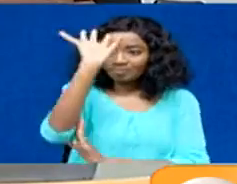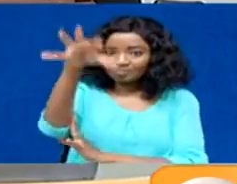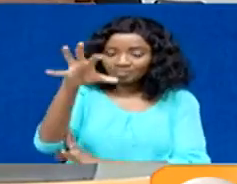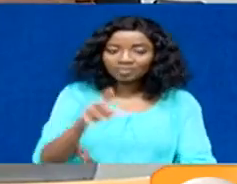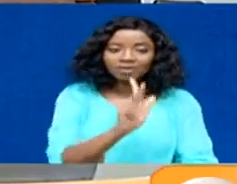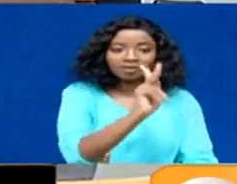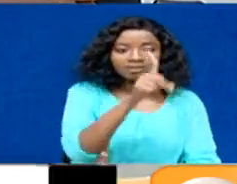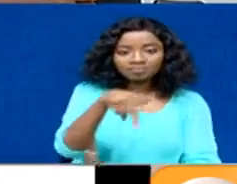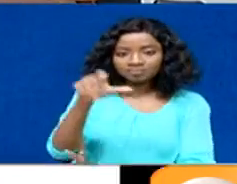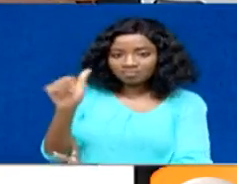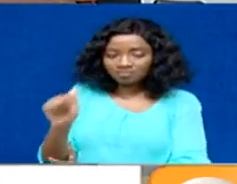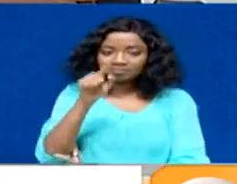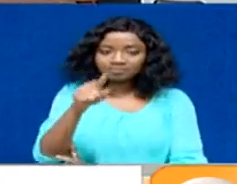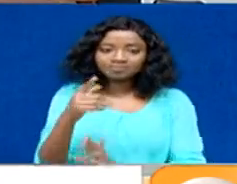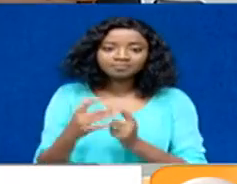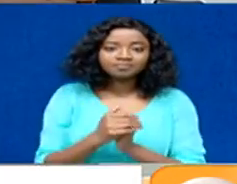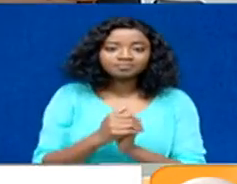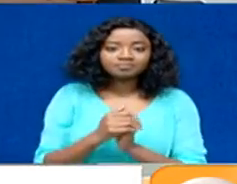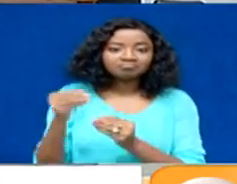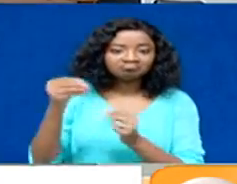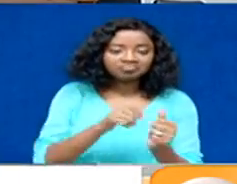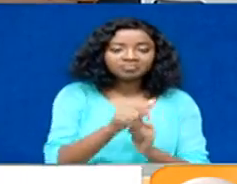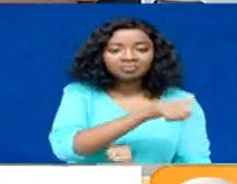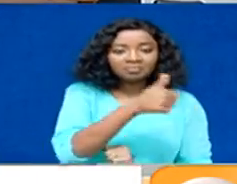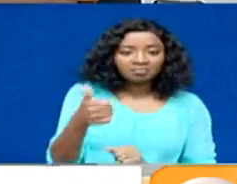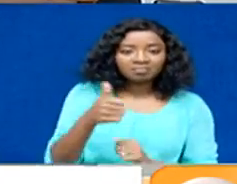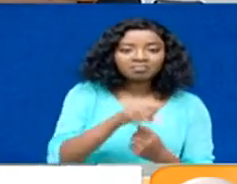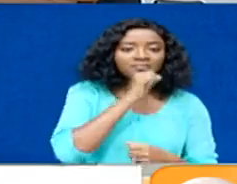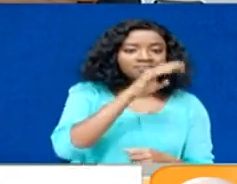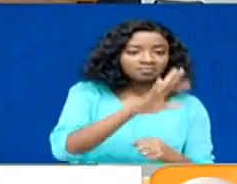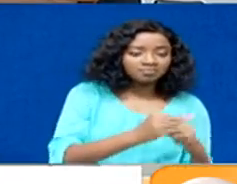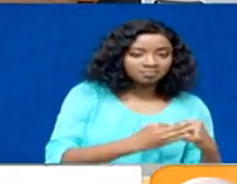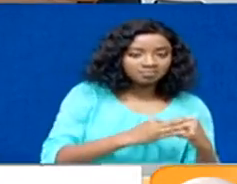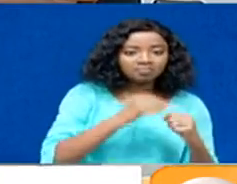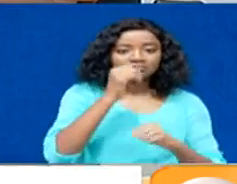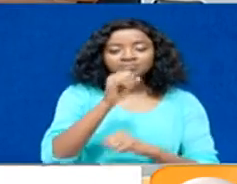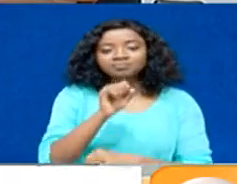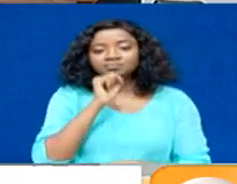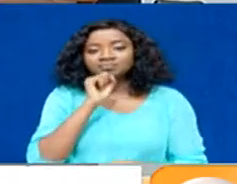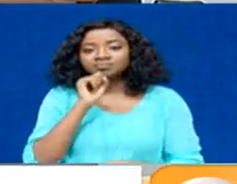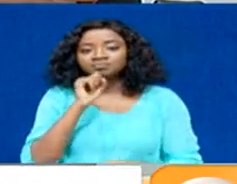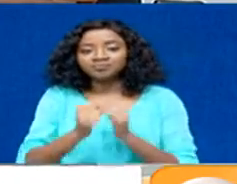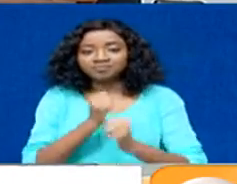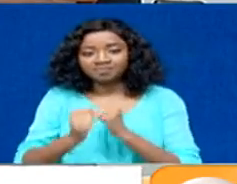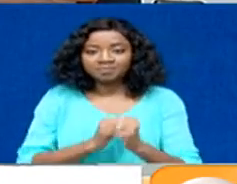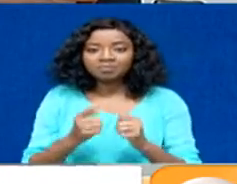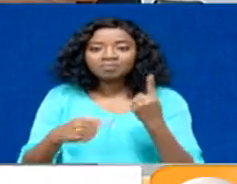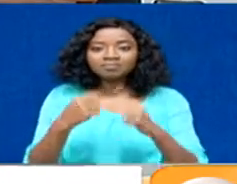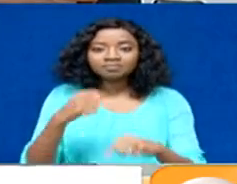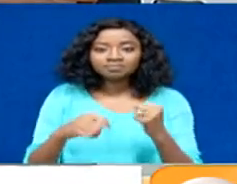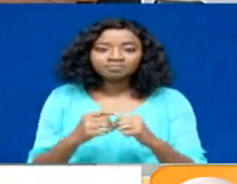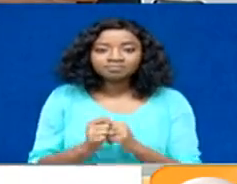Kenya Ports Authority beat holders Equity Hawks 58-45 in the Women Premier League playoffs. At the playoff